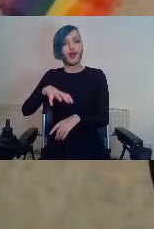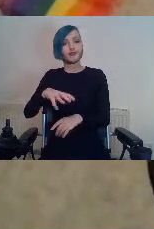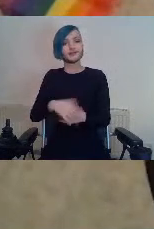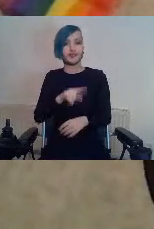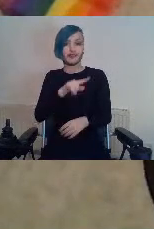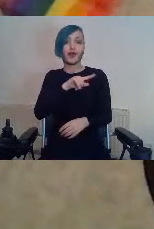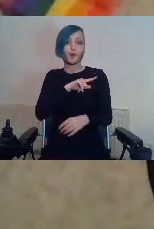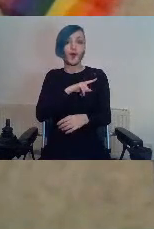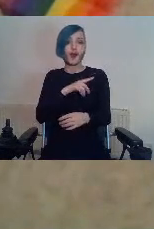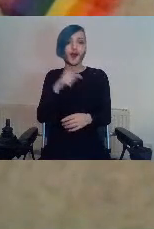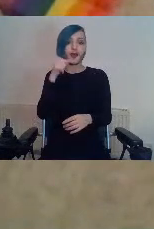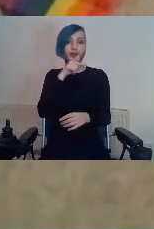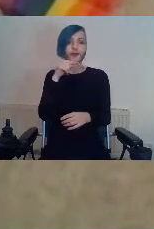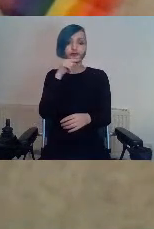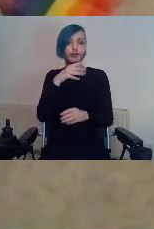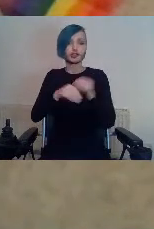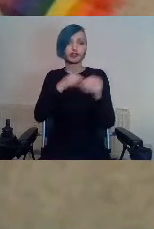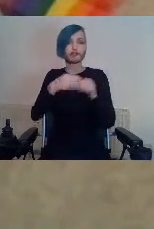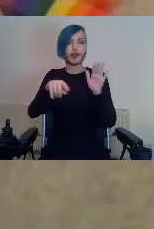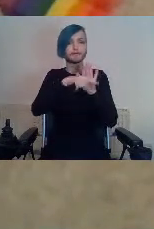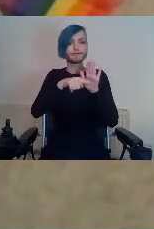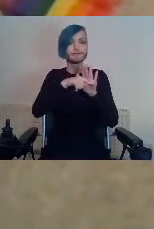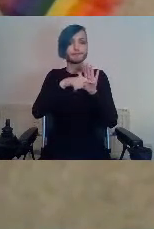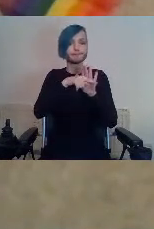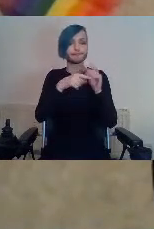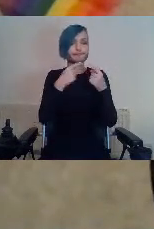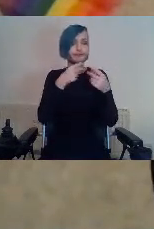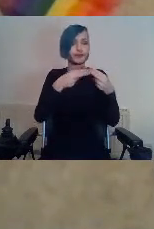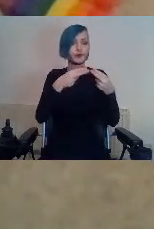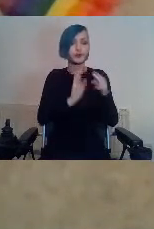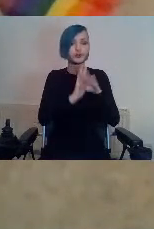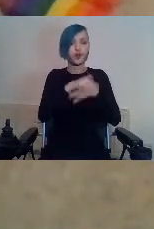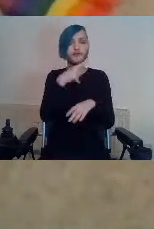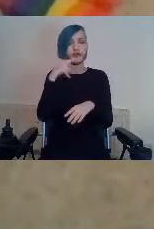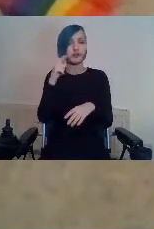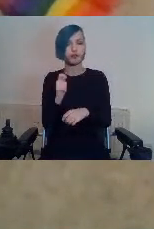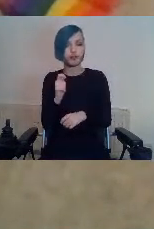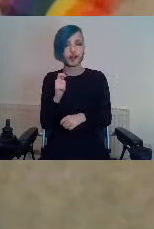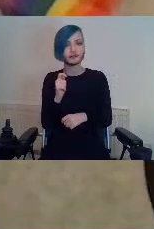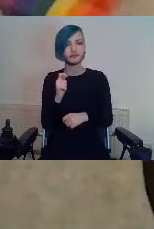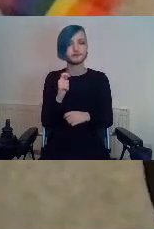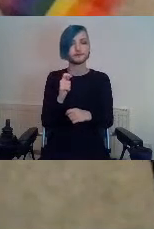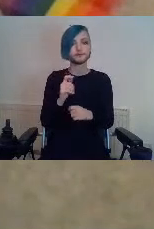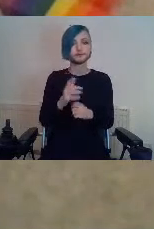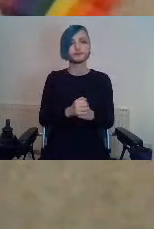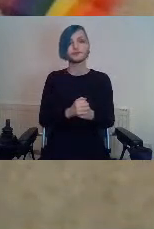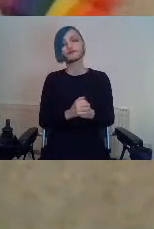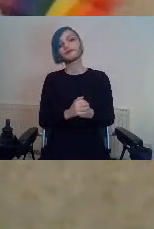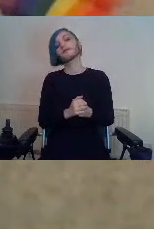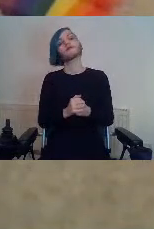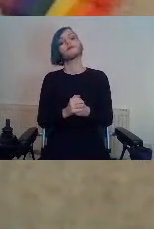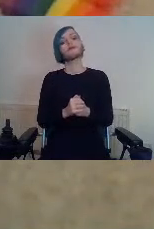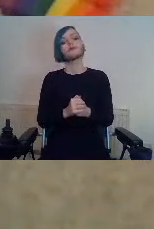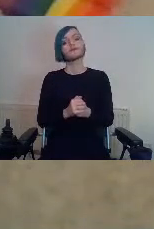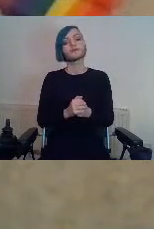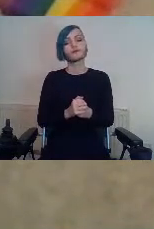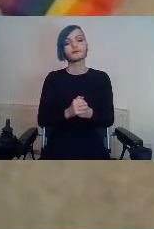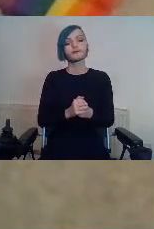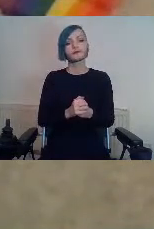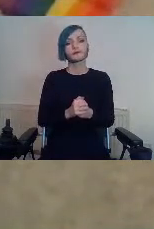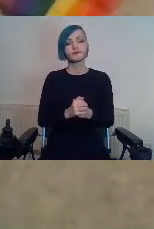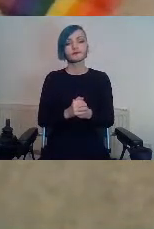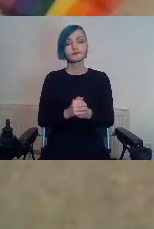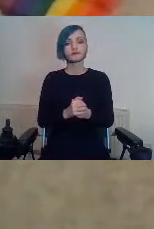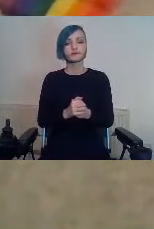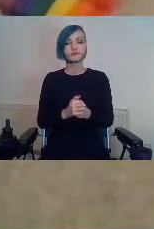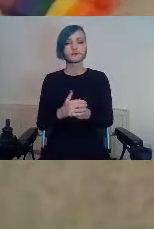doing this stuff. And third, believe your news, your media that you have already established